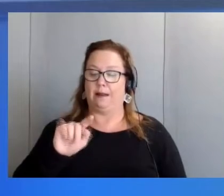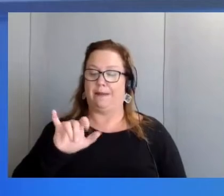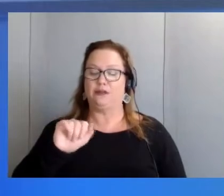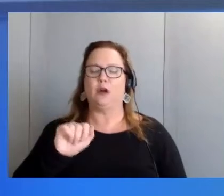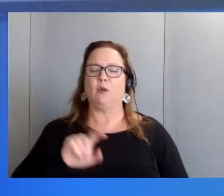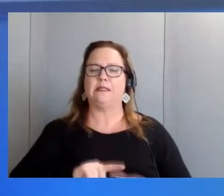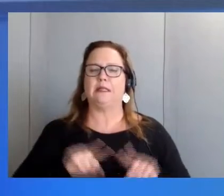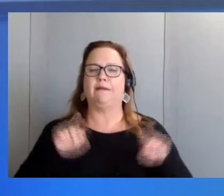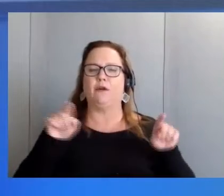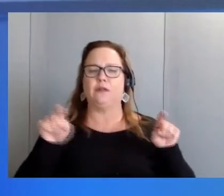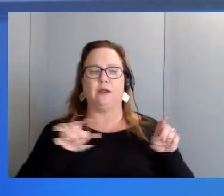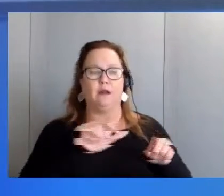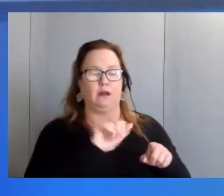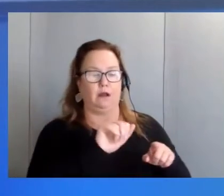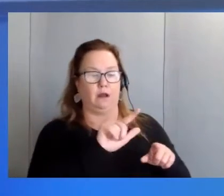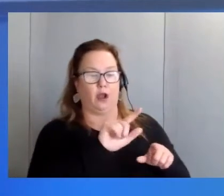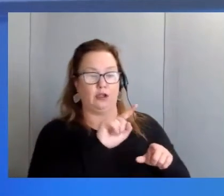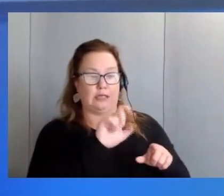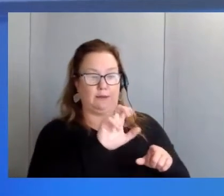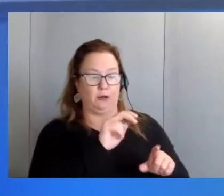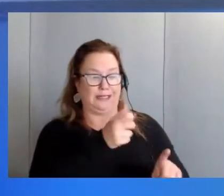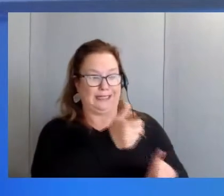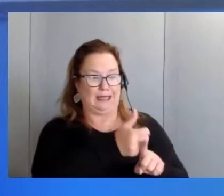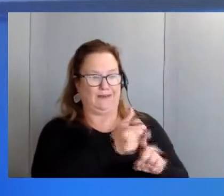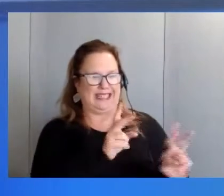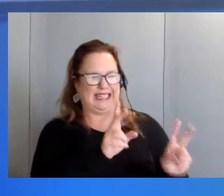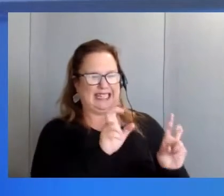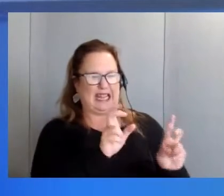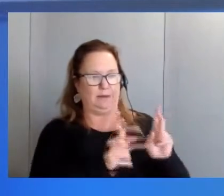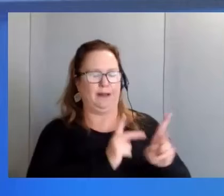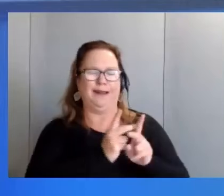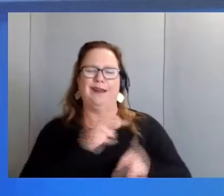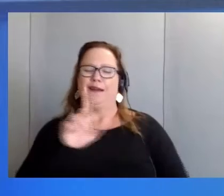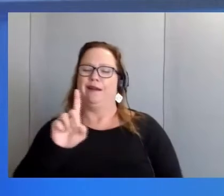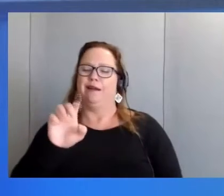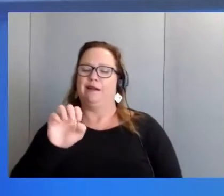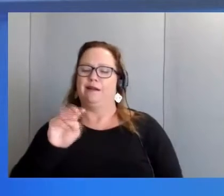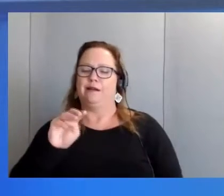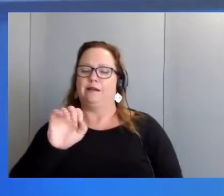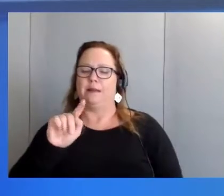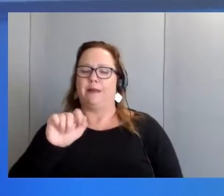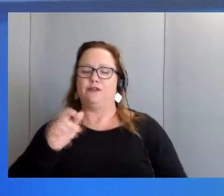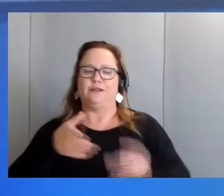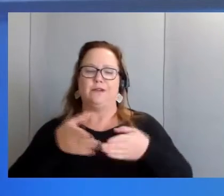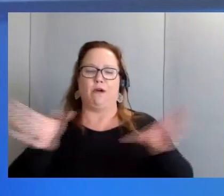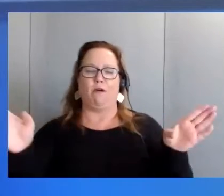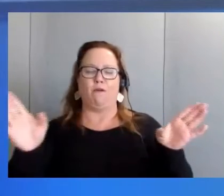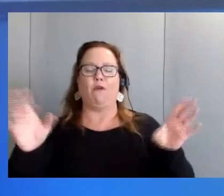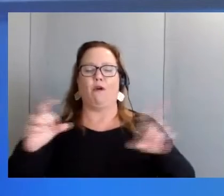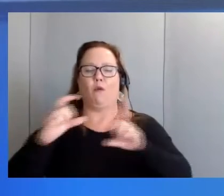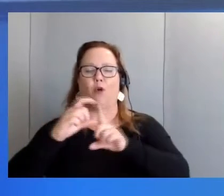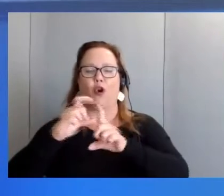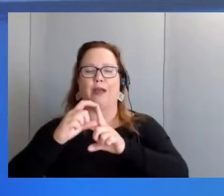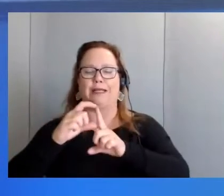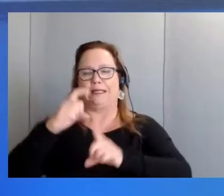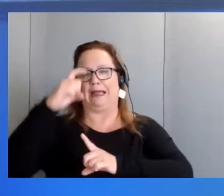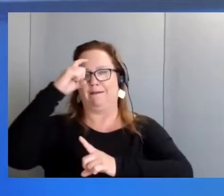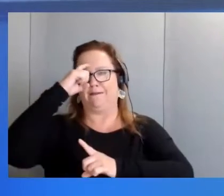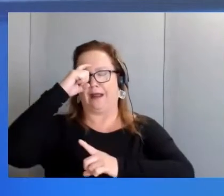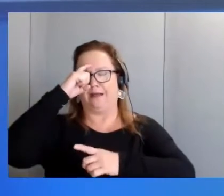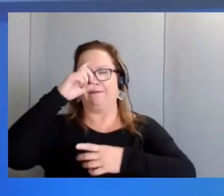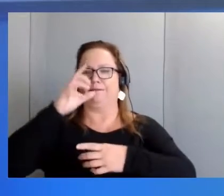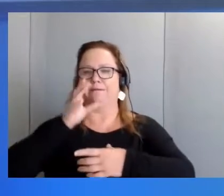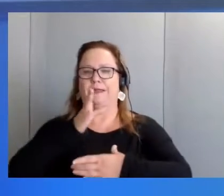is a type of dementia. So dementia is this broad term that simply means cognitive changes that interfere with daily function. Alzheimer's is one